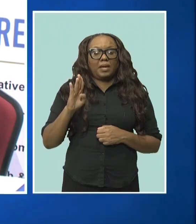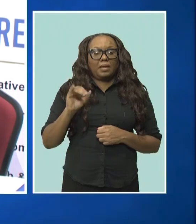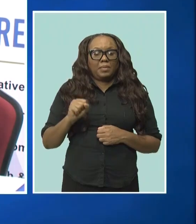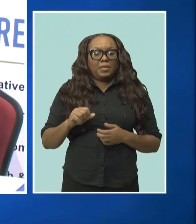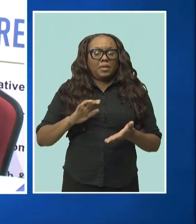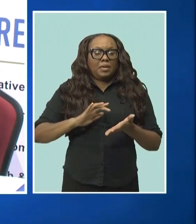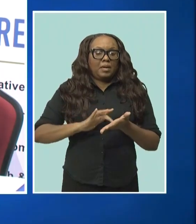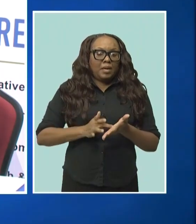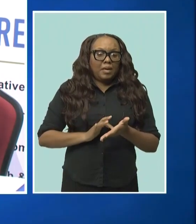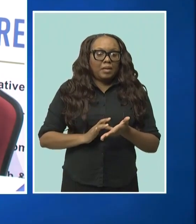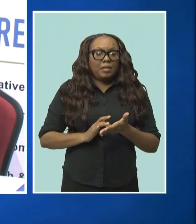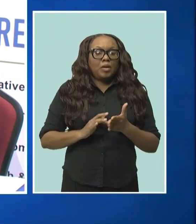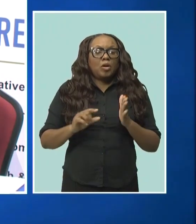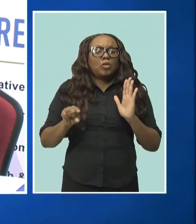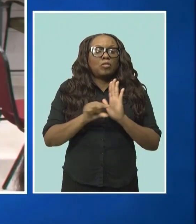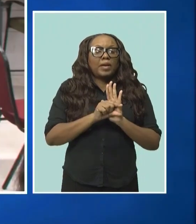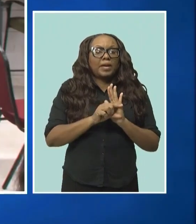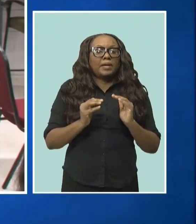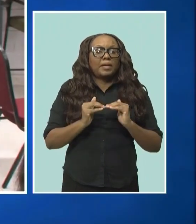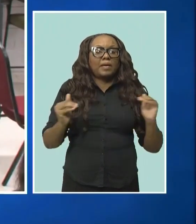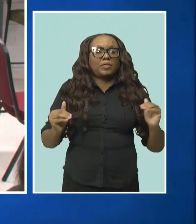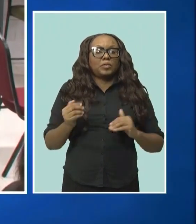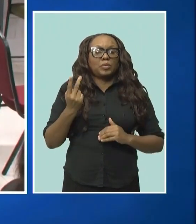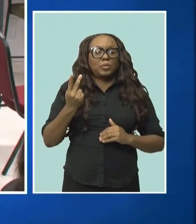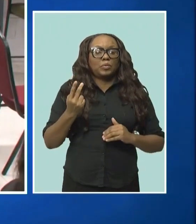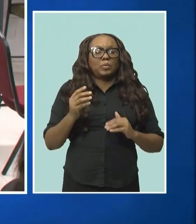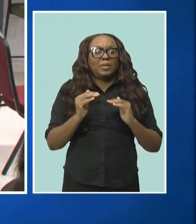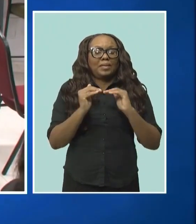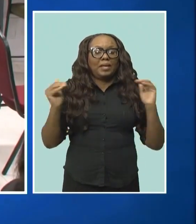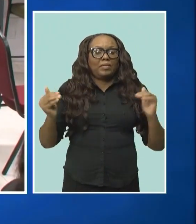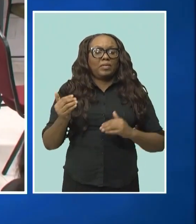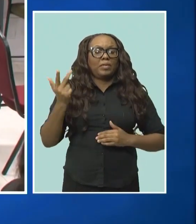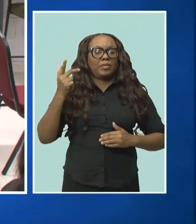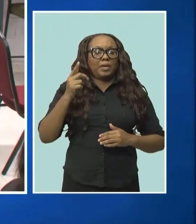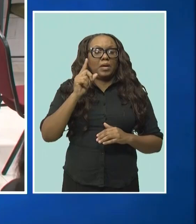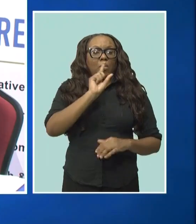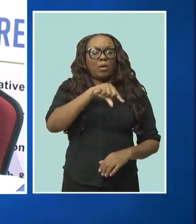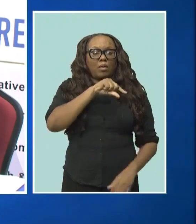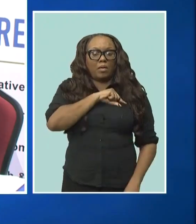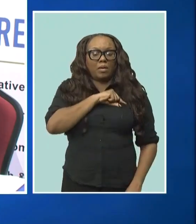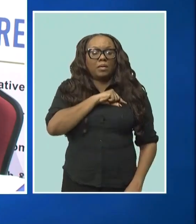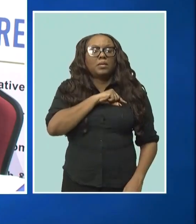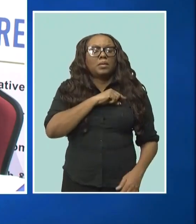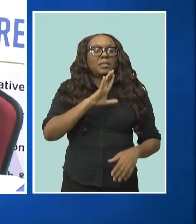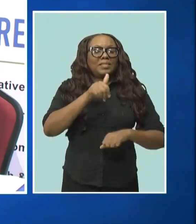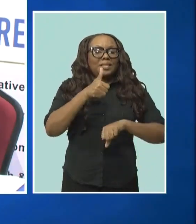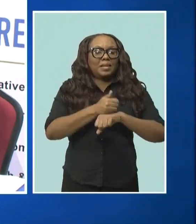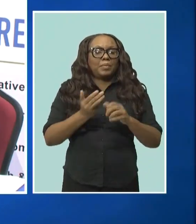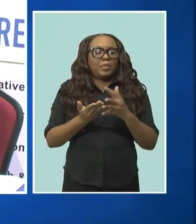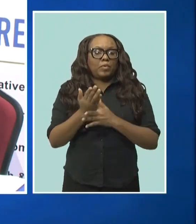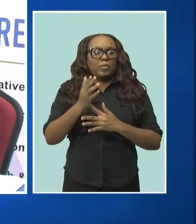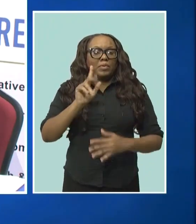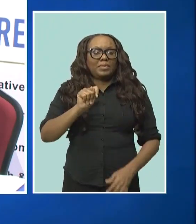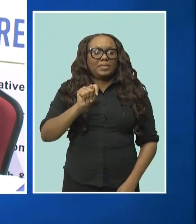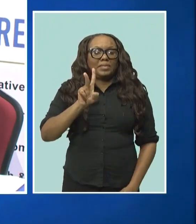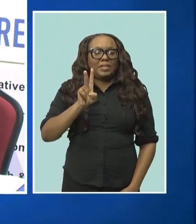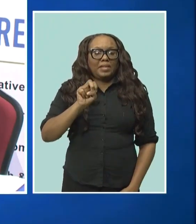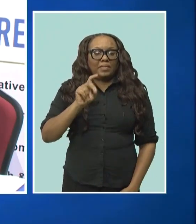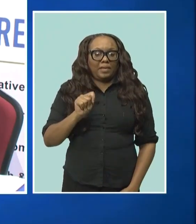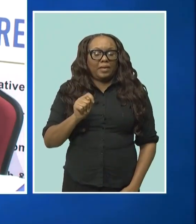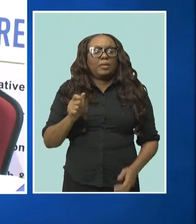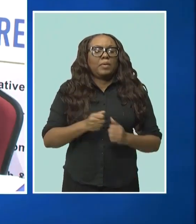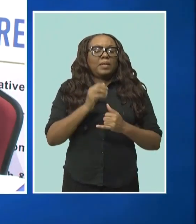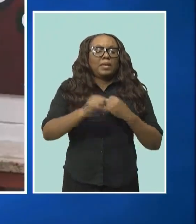2 and 3 qualification was created by the TVET Council in conjunction with international, regional, and local